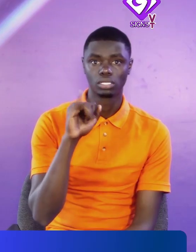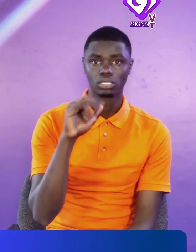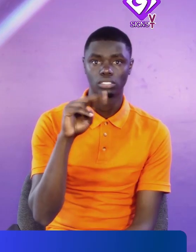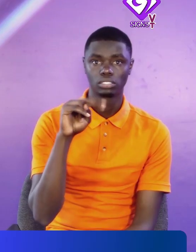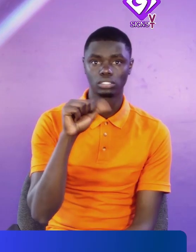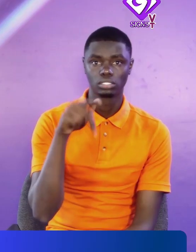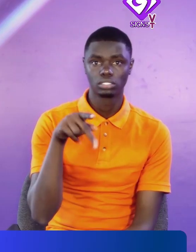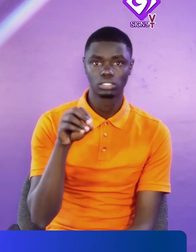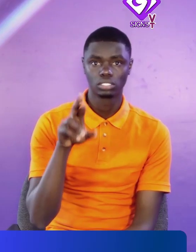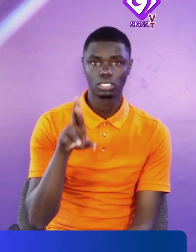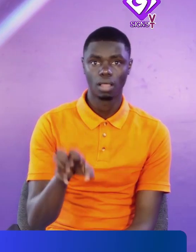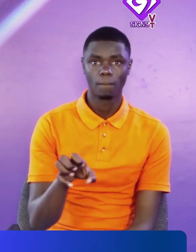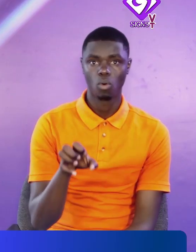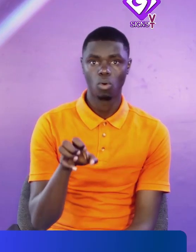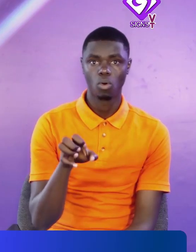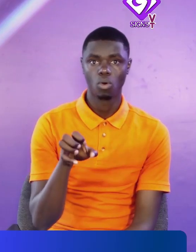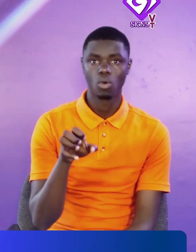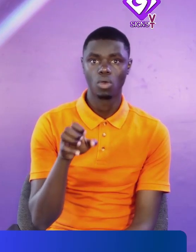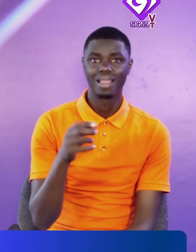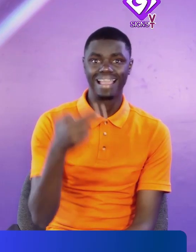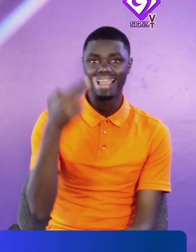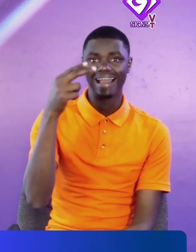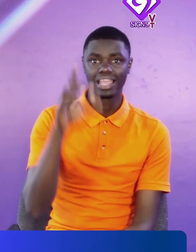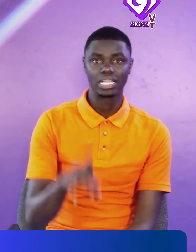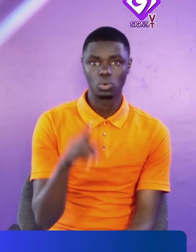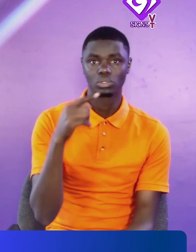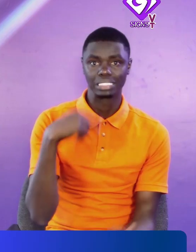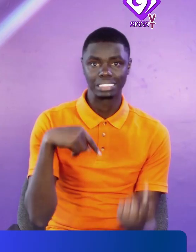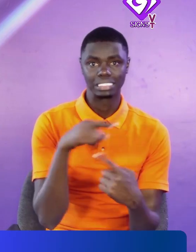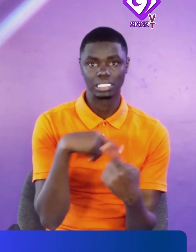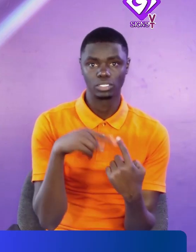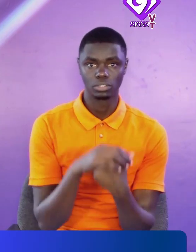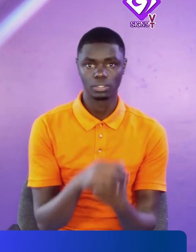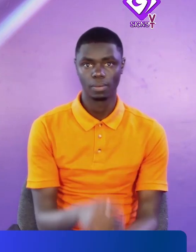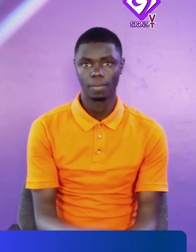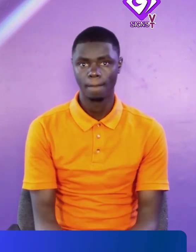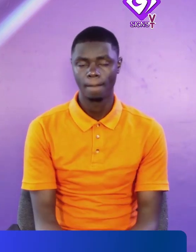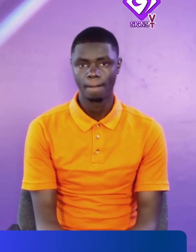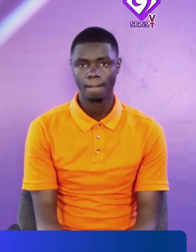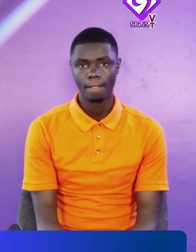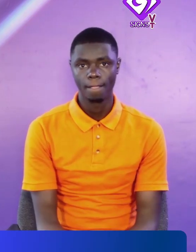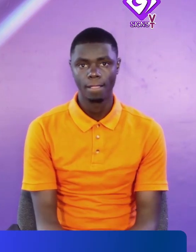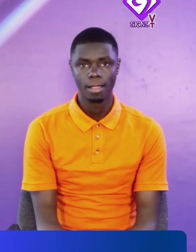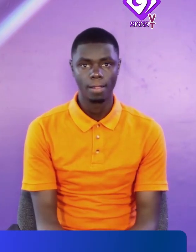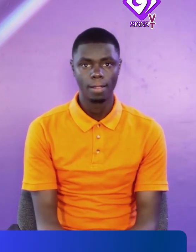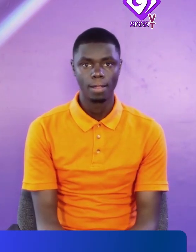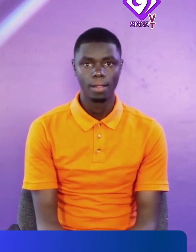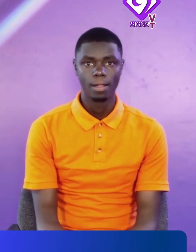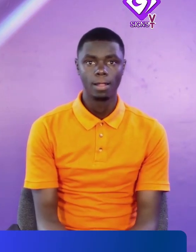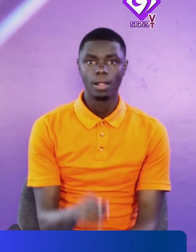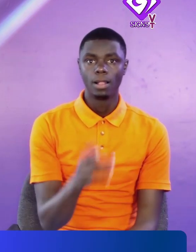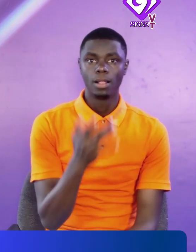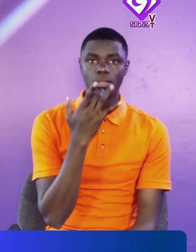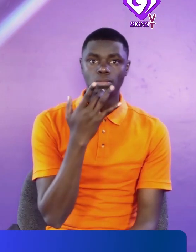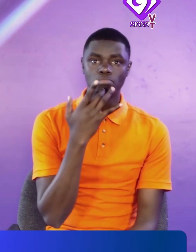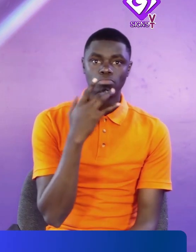downforce circuit. Ikiwa ni high downforce circuit ina favor McLaren. So McLaren on paper ndio the favorite tukienda Singapore.